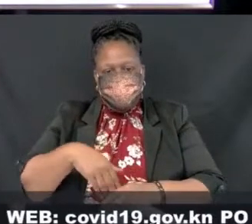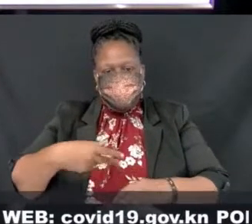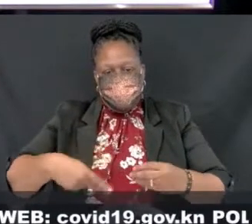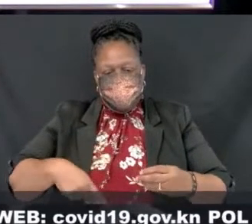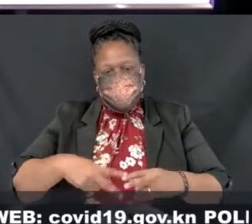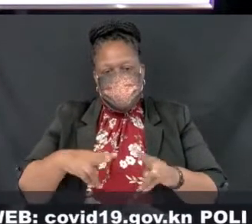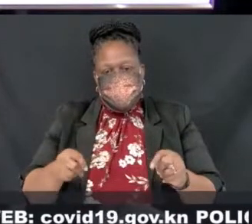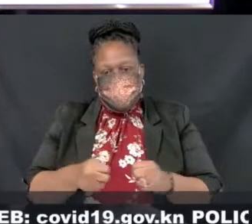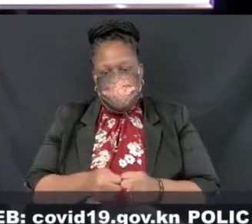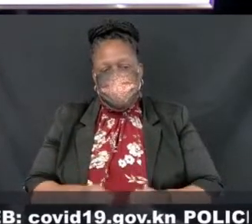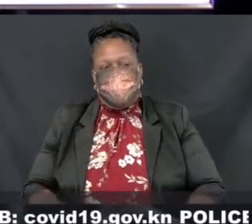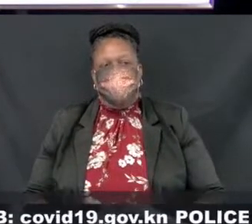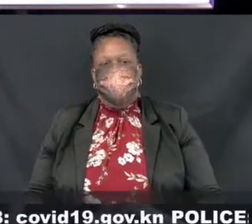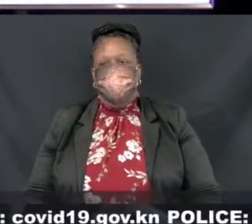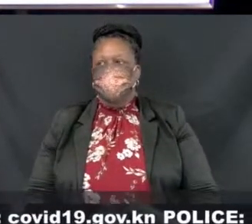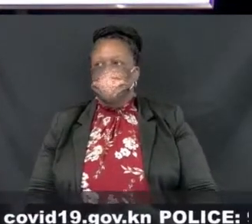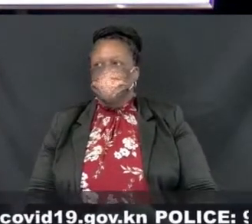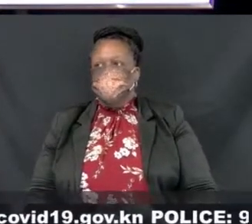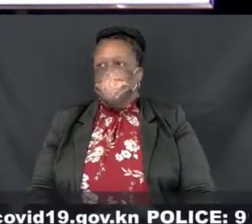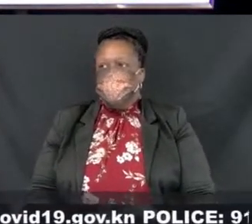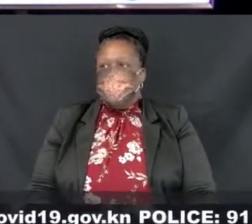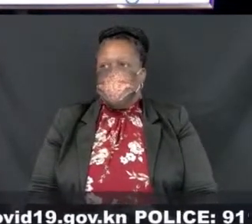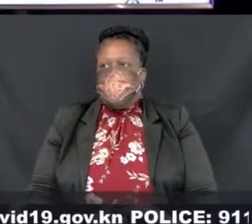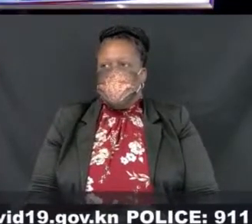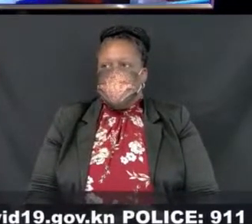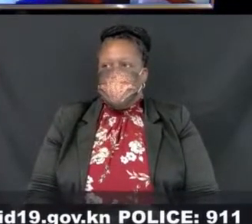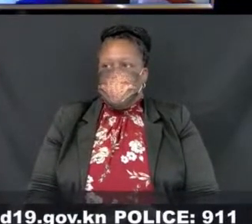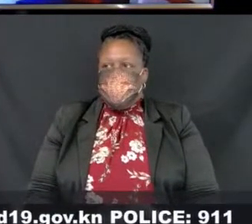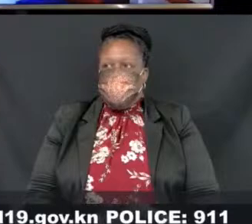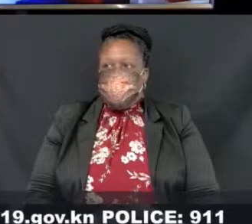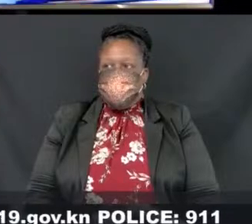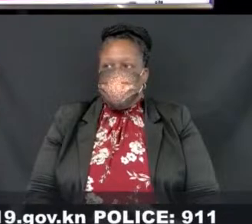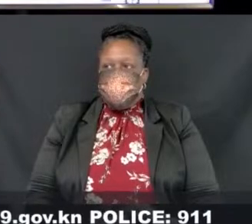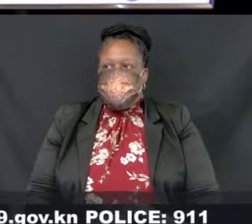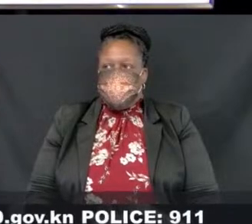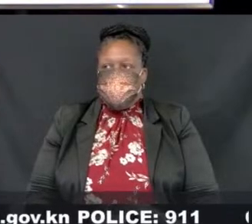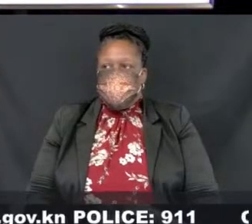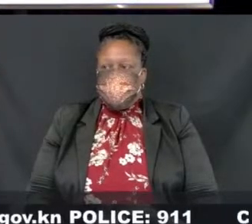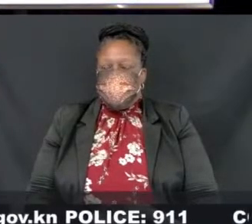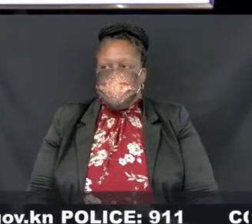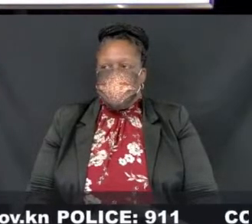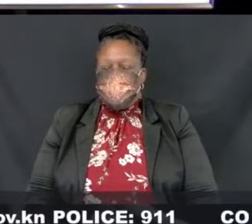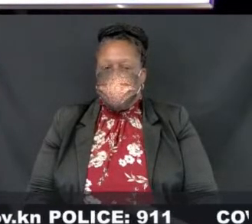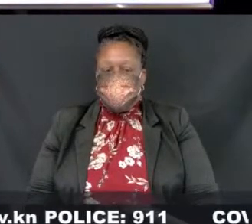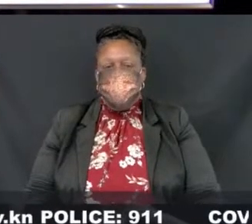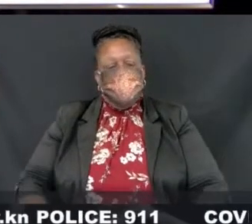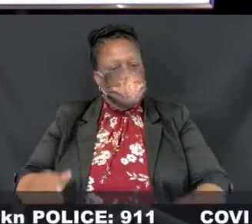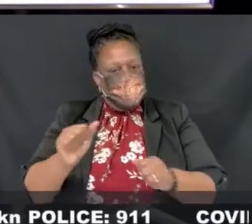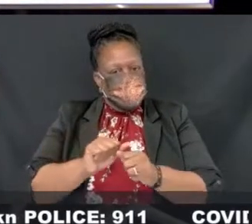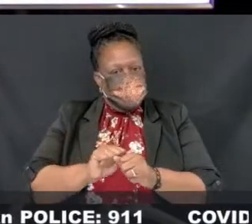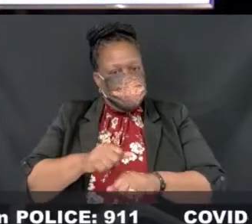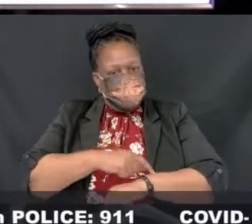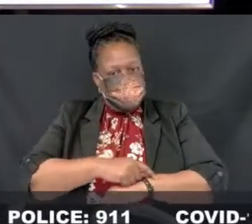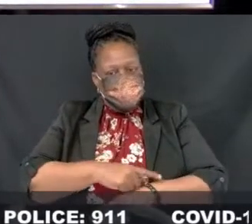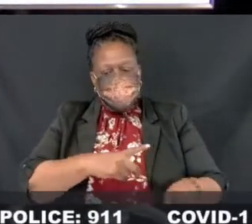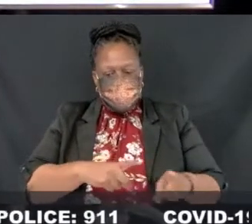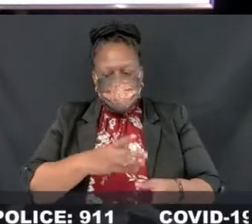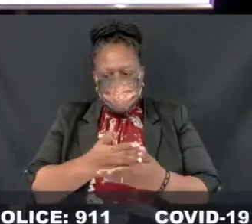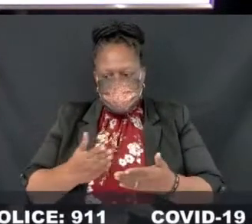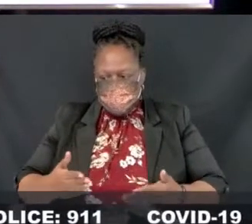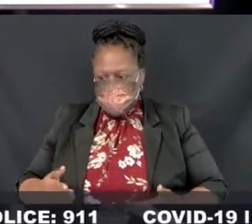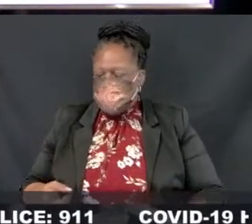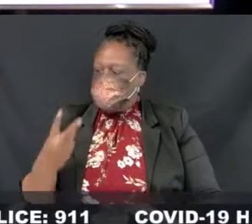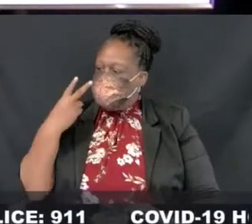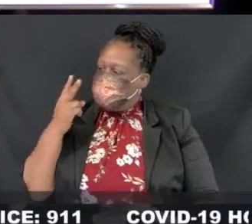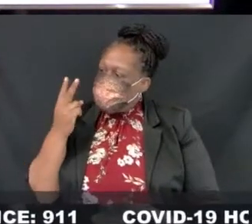the management of the pandemic with the assessment of our progress at every stage. This was, 1,